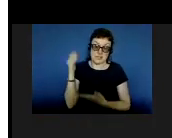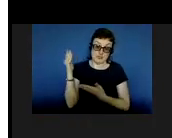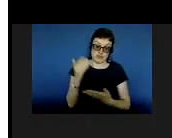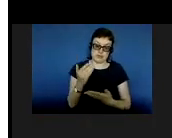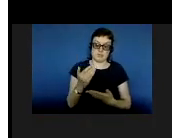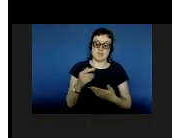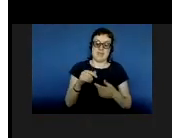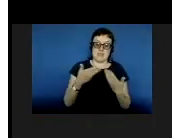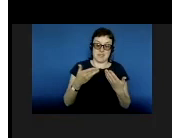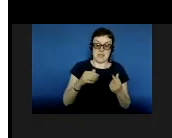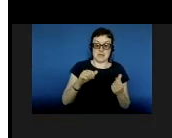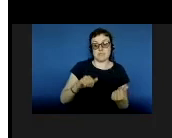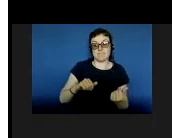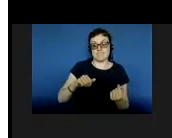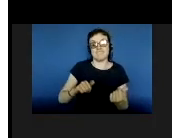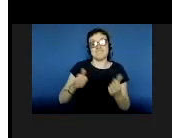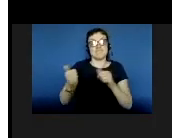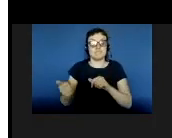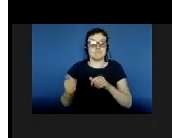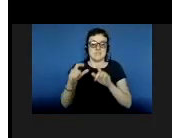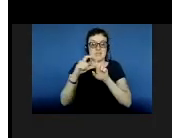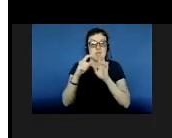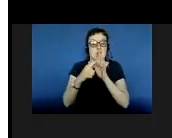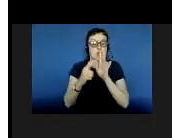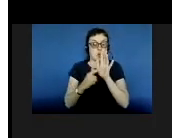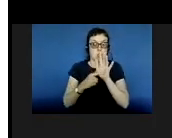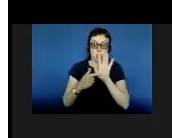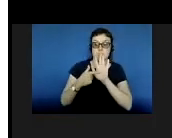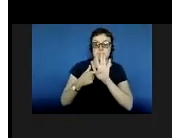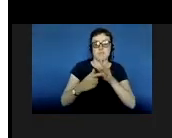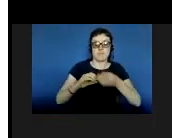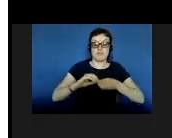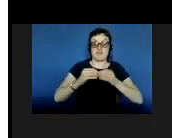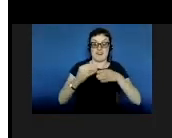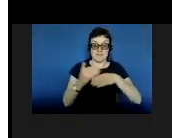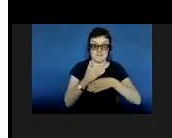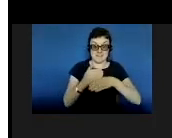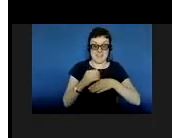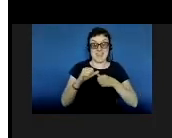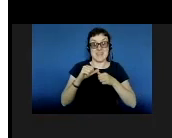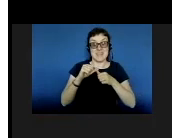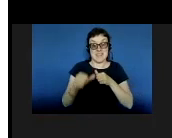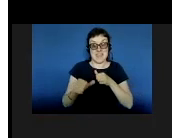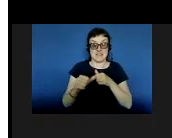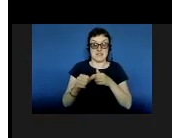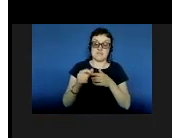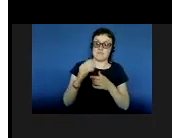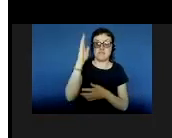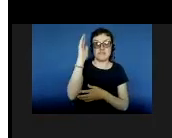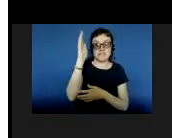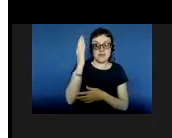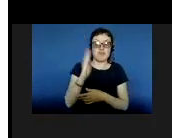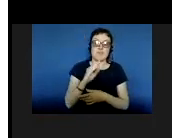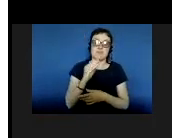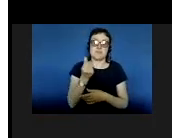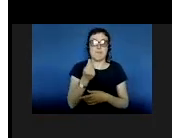to pass over to Dol, who's going to introduce a more creative activity. And then we're going to hear from some artists and some